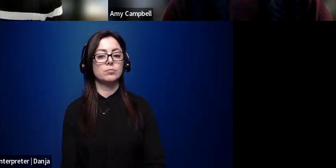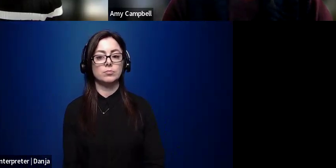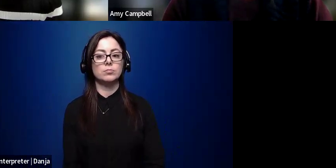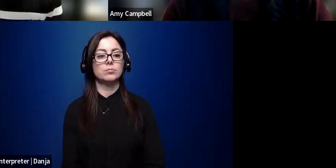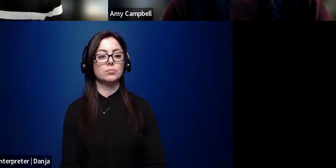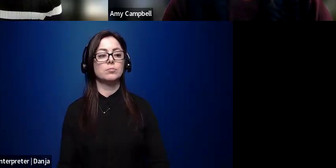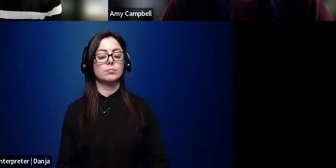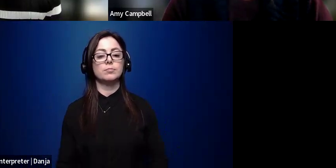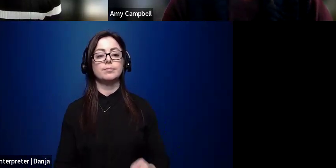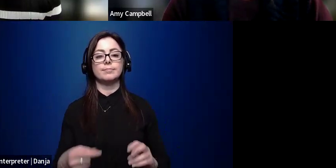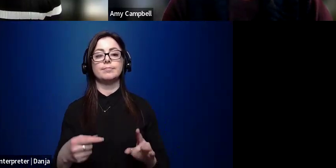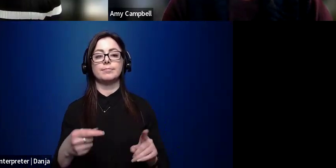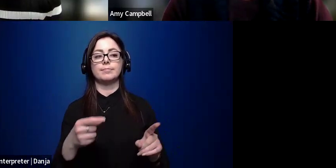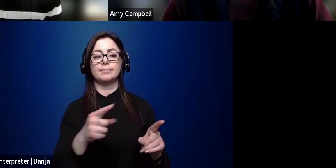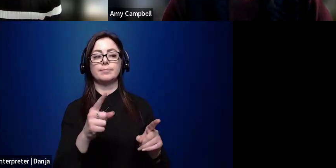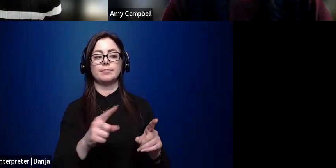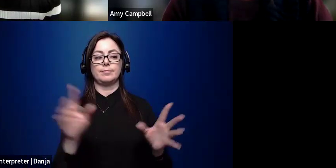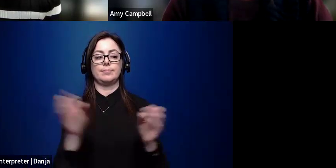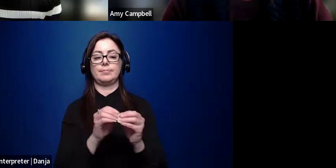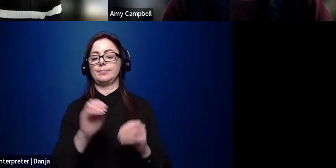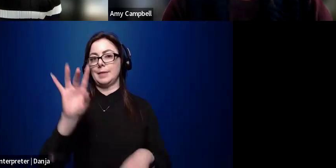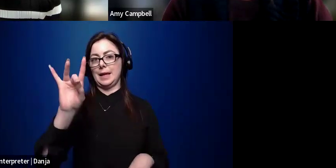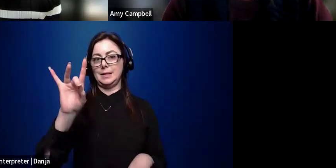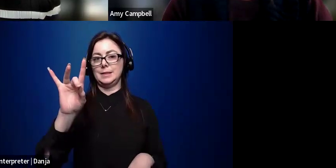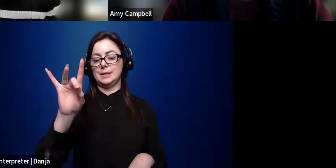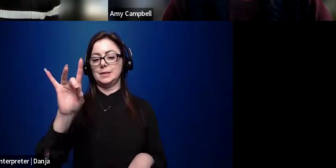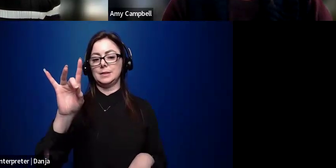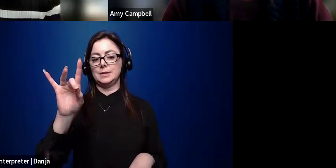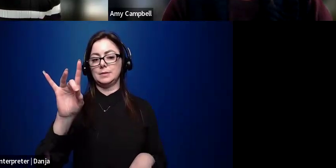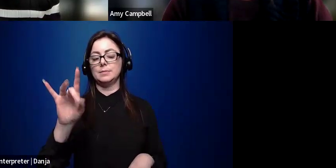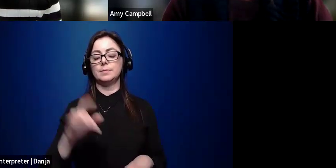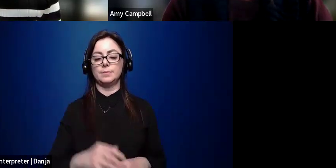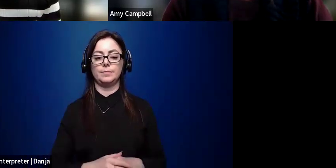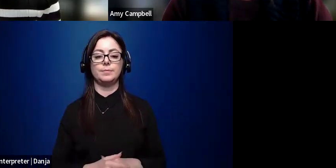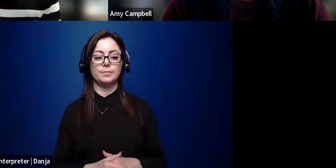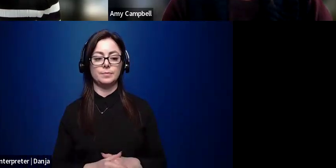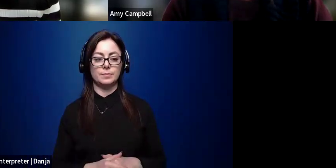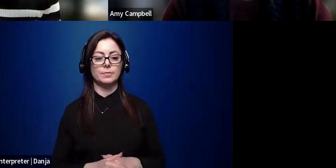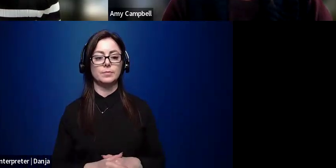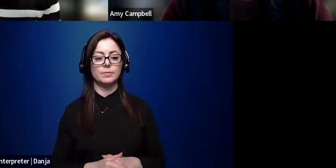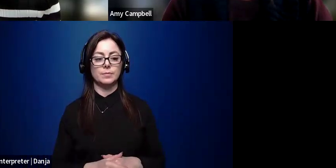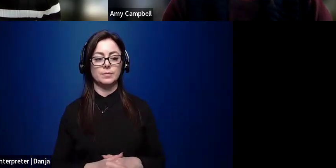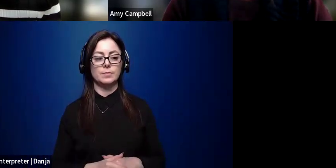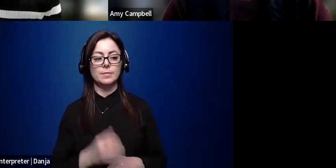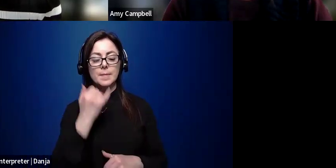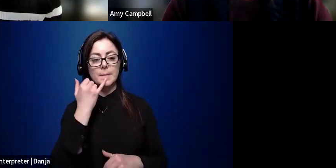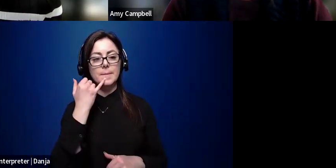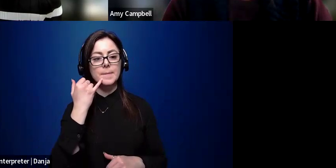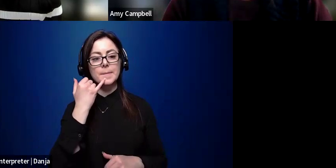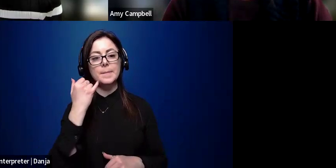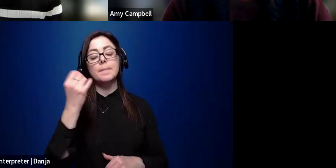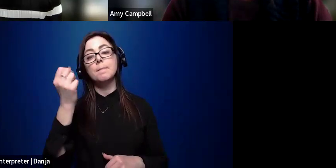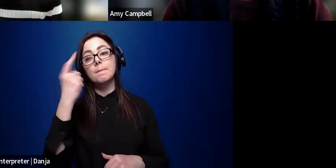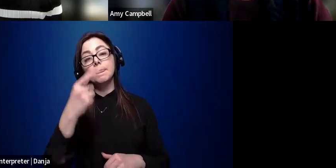you 8 that we'll be talking about. Again, these get kind of into the weeds. There's a lot